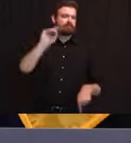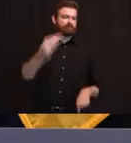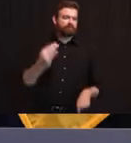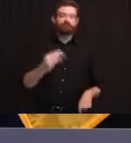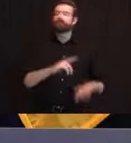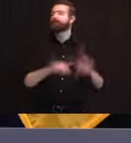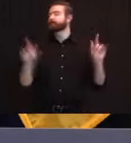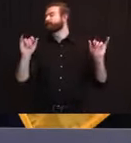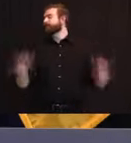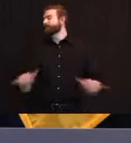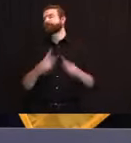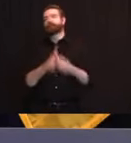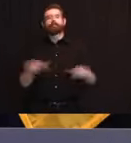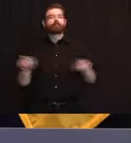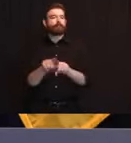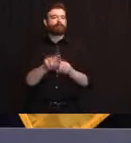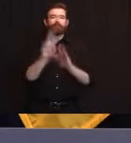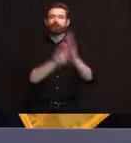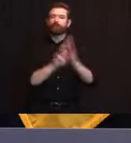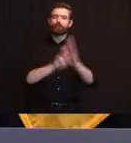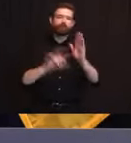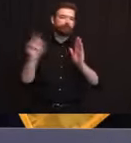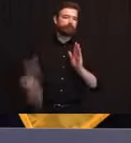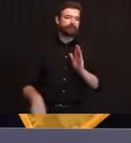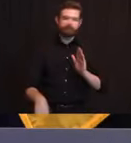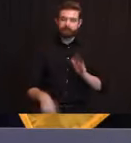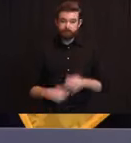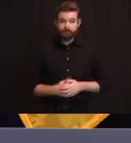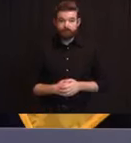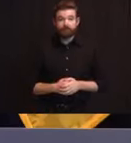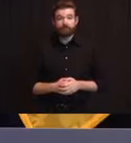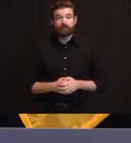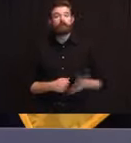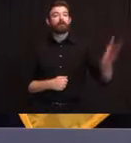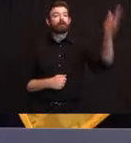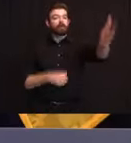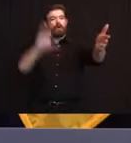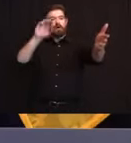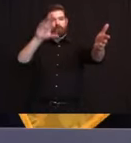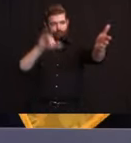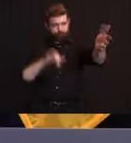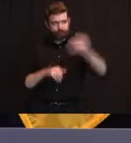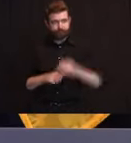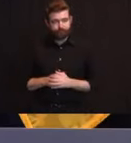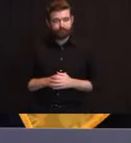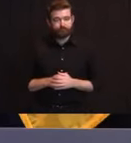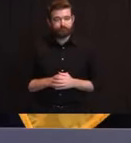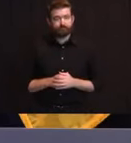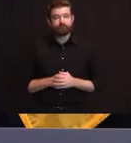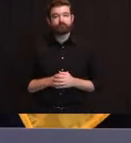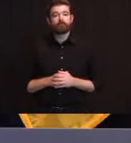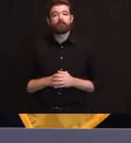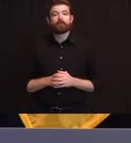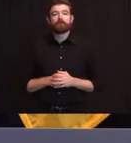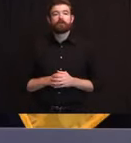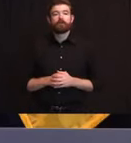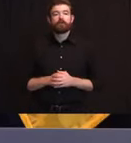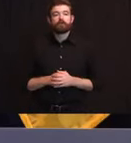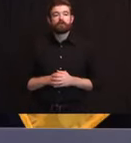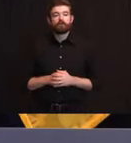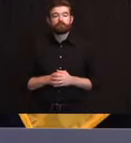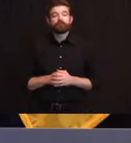you. Corey, welcome. Thank you. I'm with CBS New York. My question for you is about the educational programs